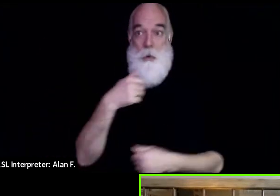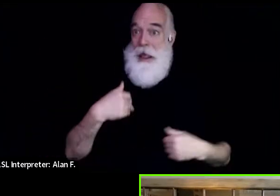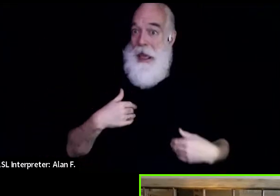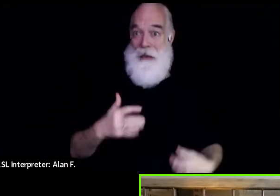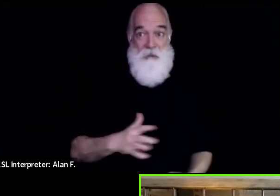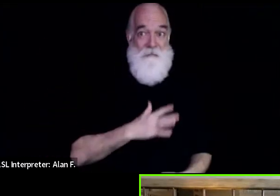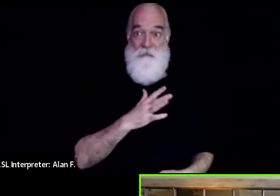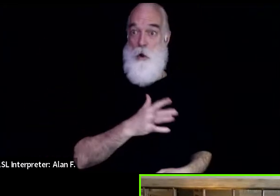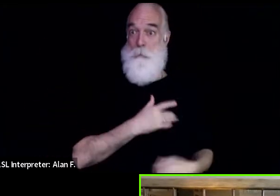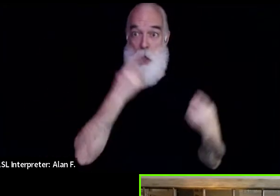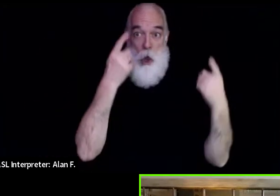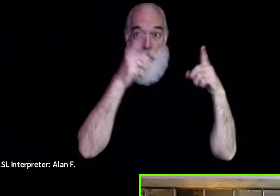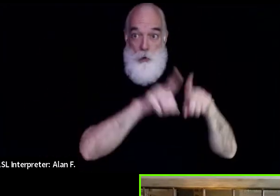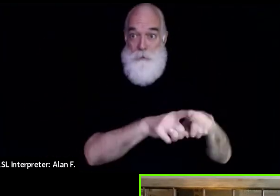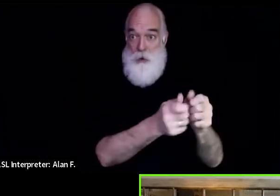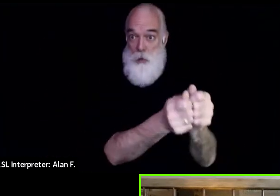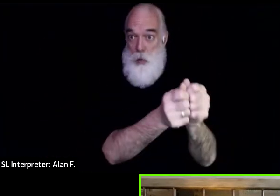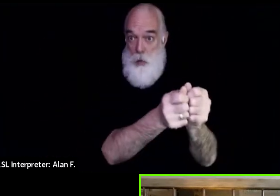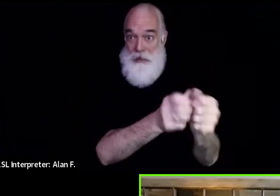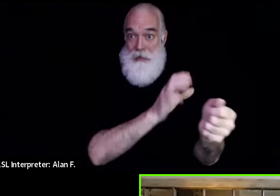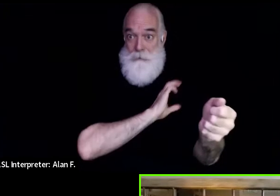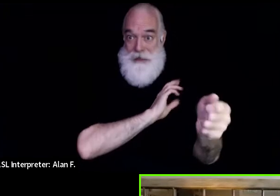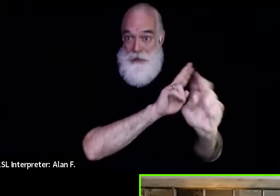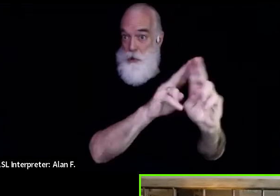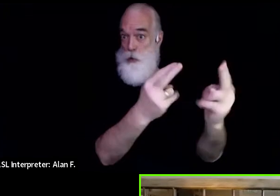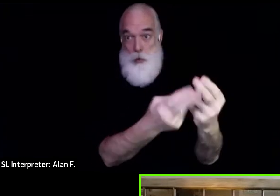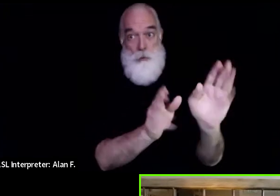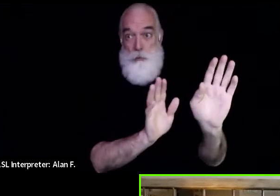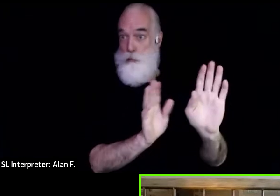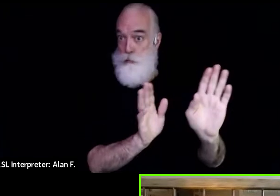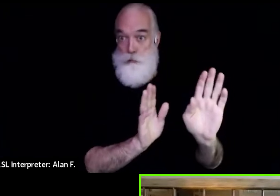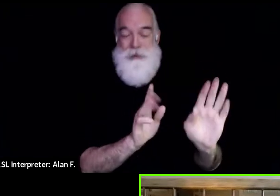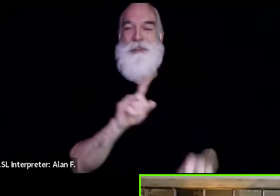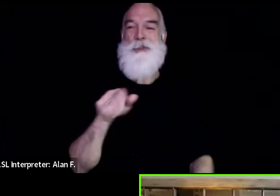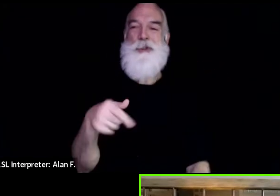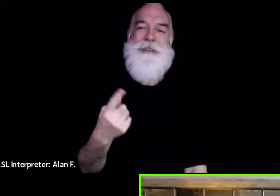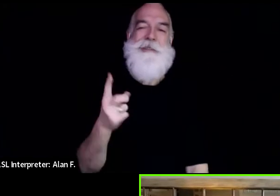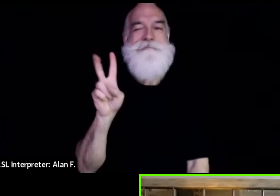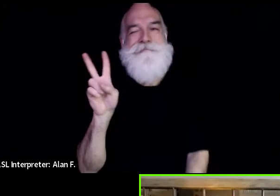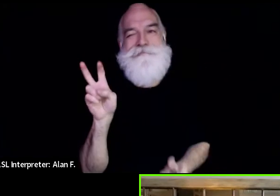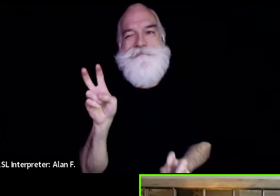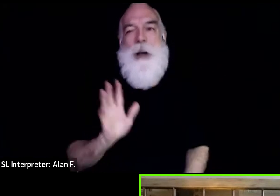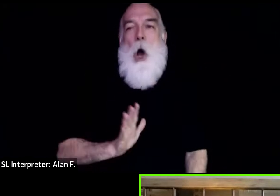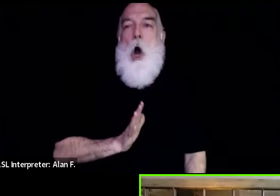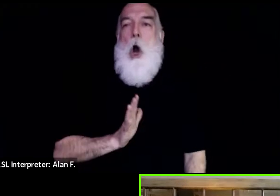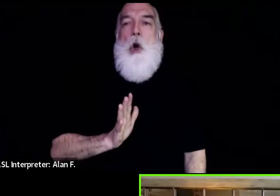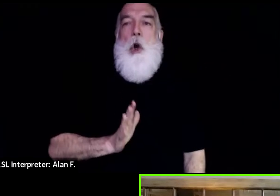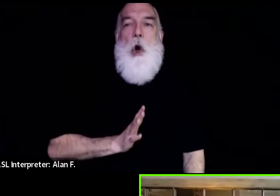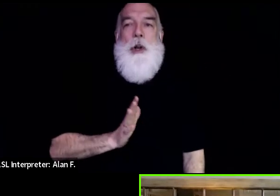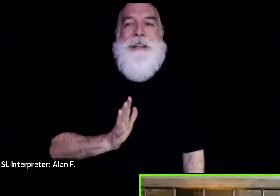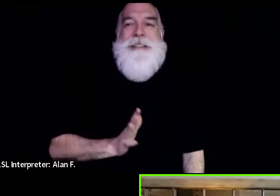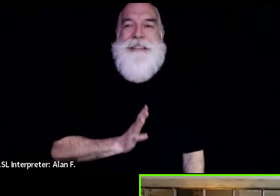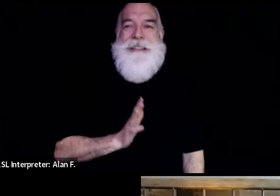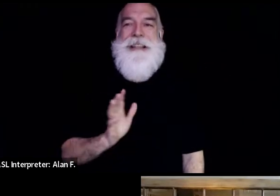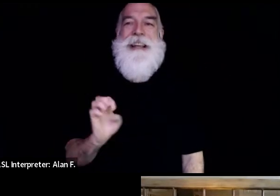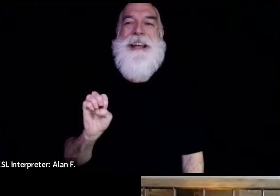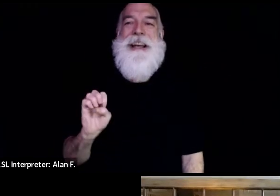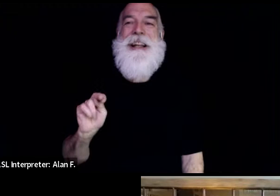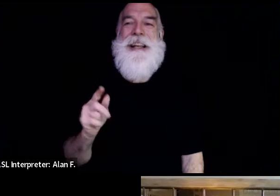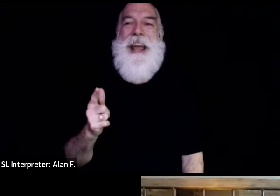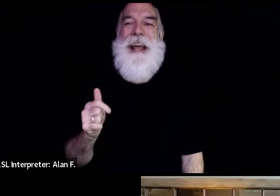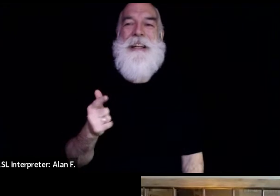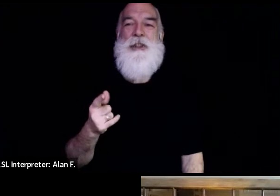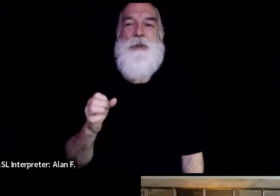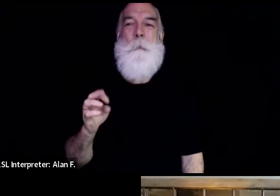agreement with our police union. It really is a courtesy engagement with our police union.